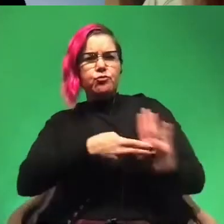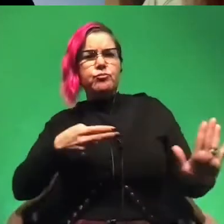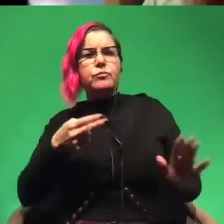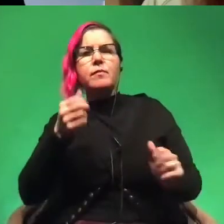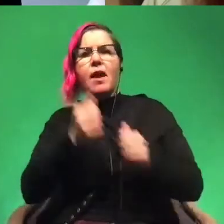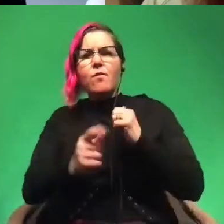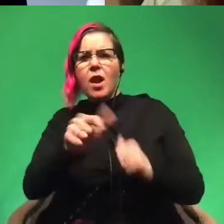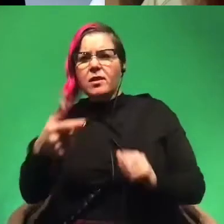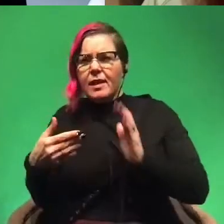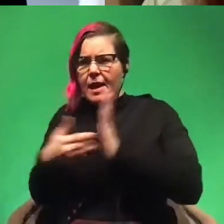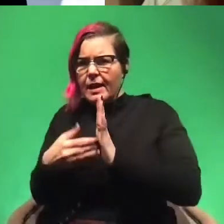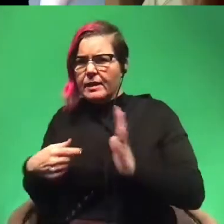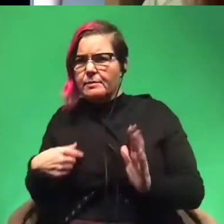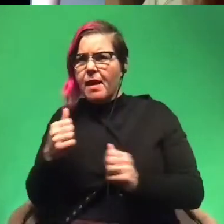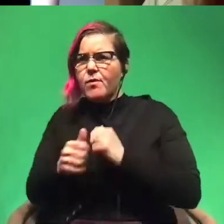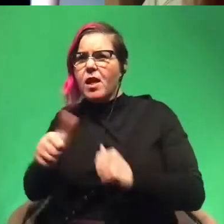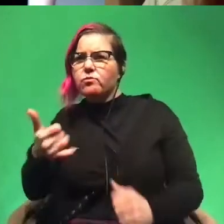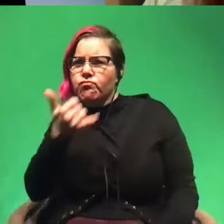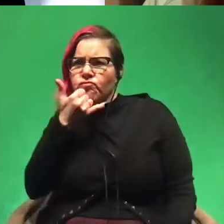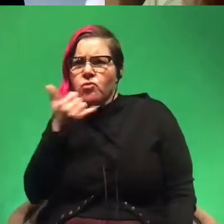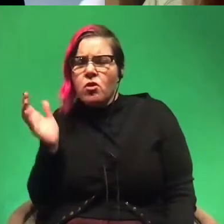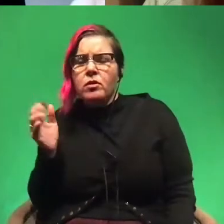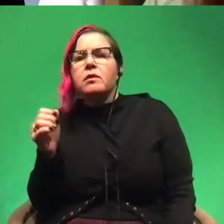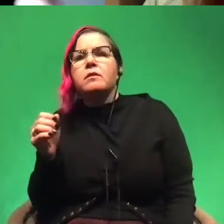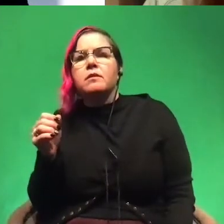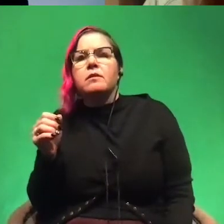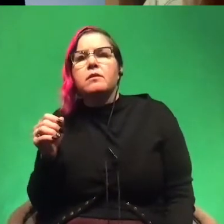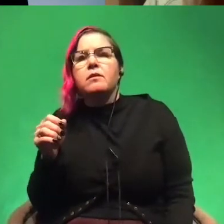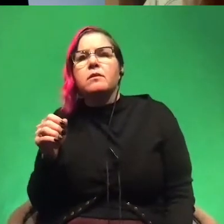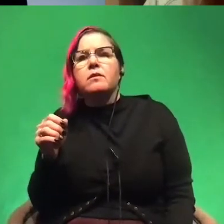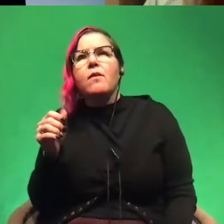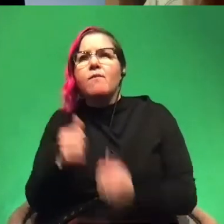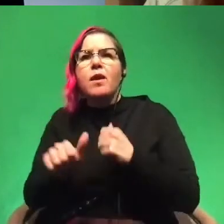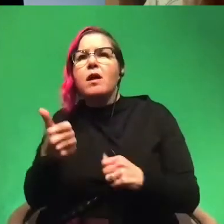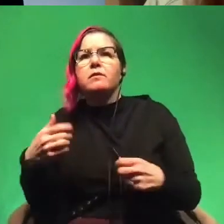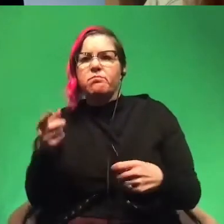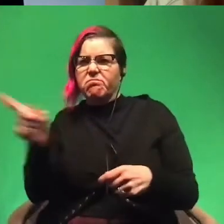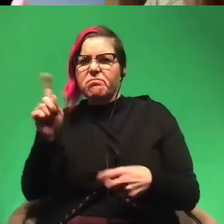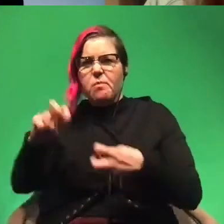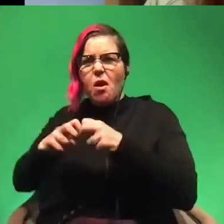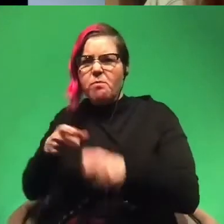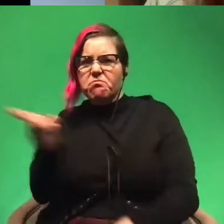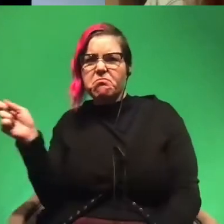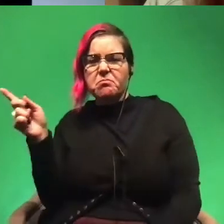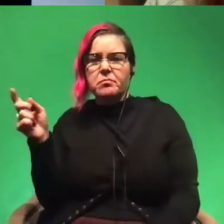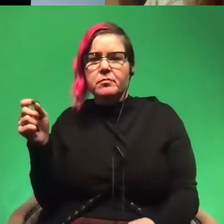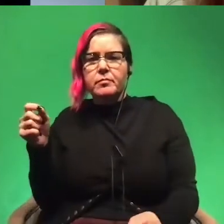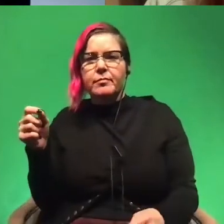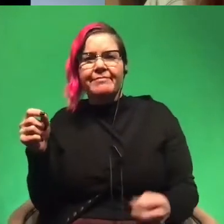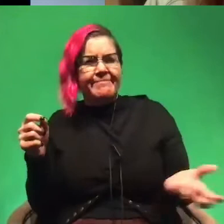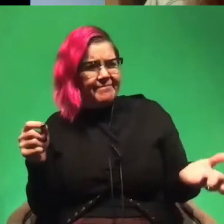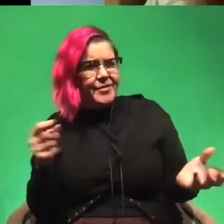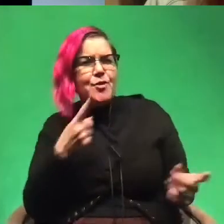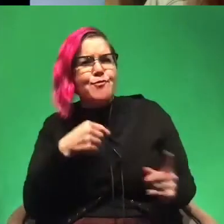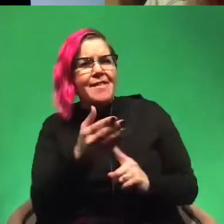you, and everybody else is wrong, and everyone else is like, everyone else has the problem, then that's a red